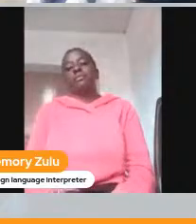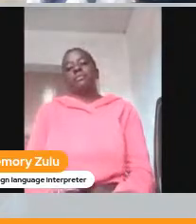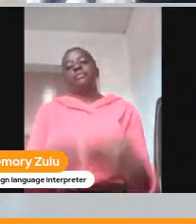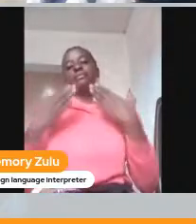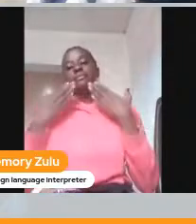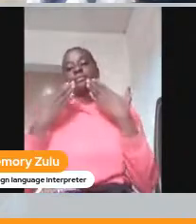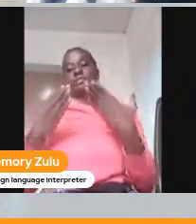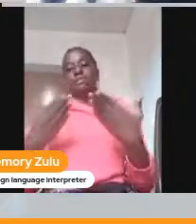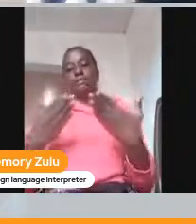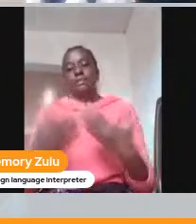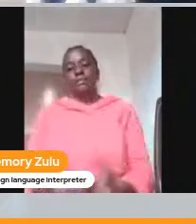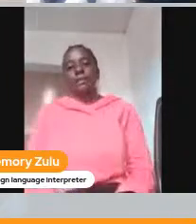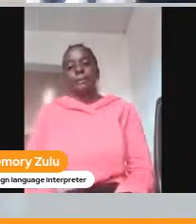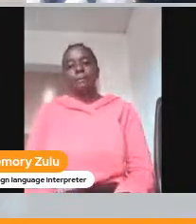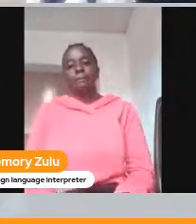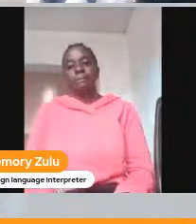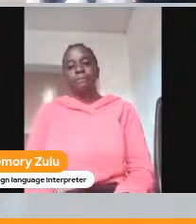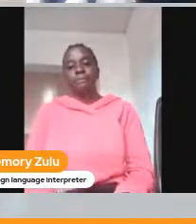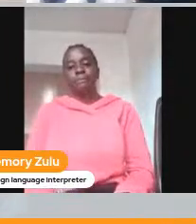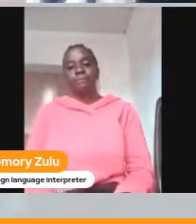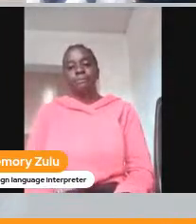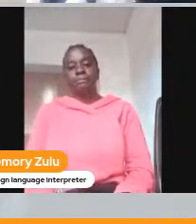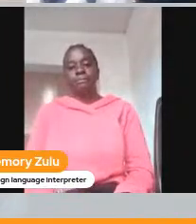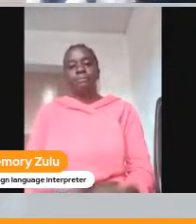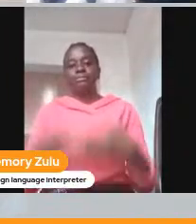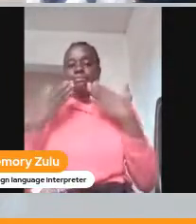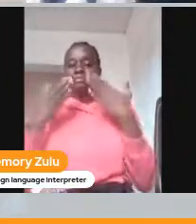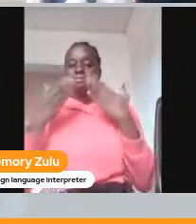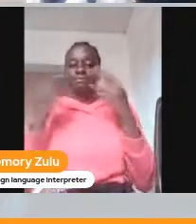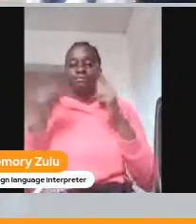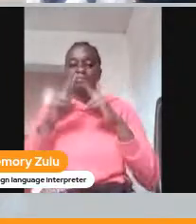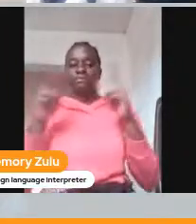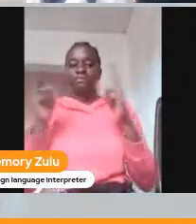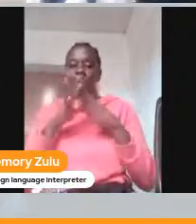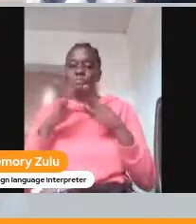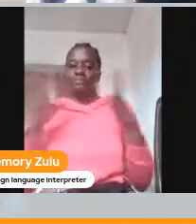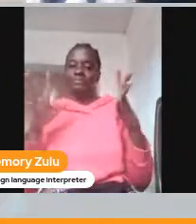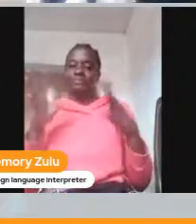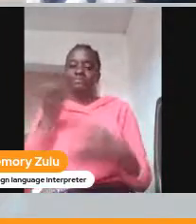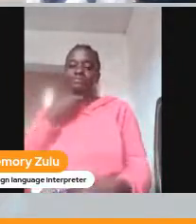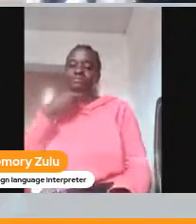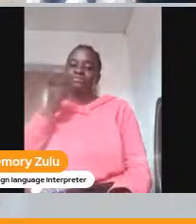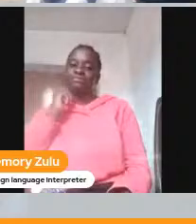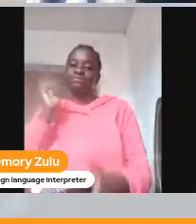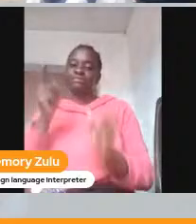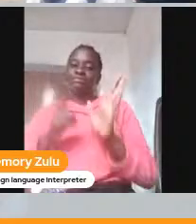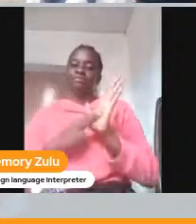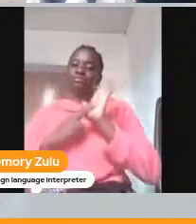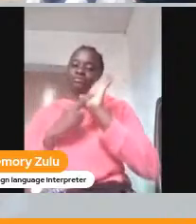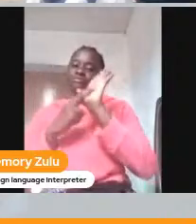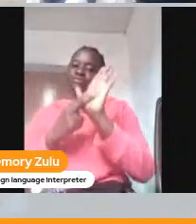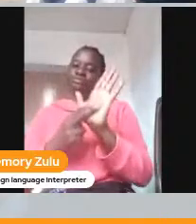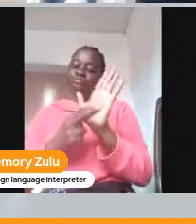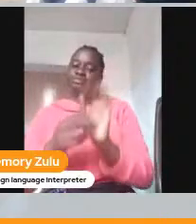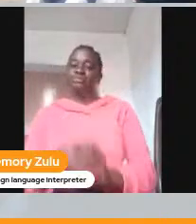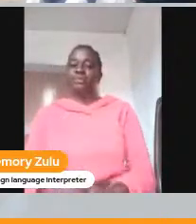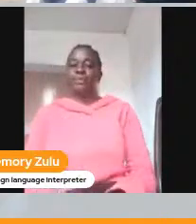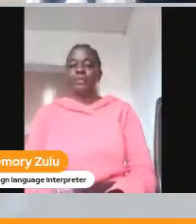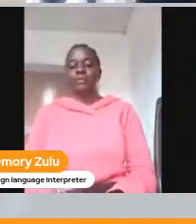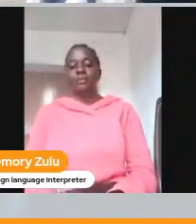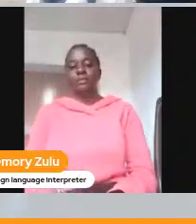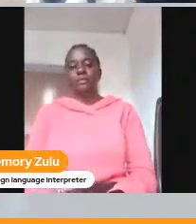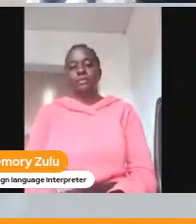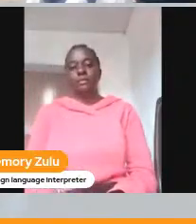Thank you so much. It has been a great show. We're looking forward to learning more. Like I said earlier to our online audience, we are keeping